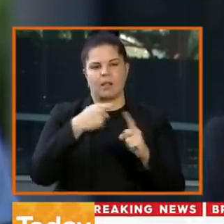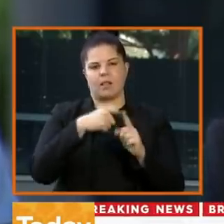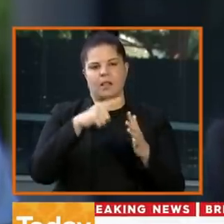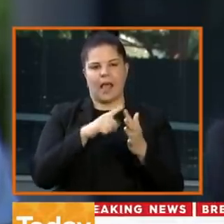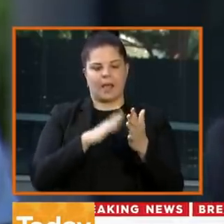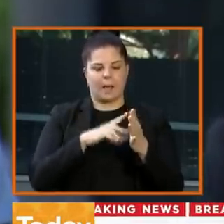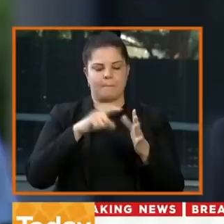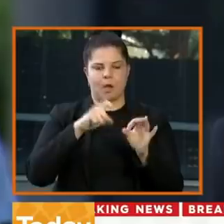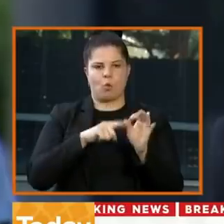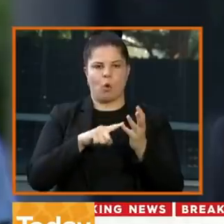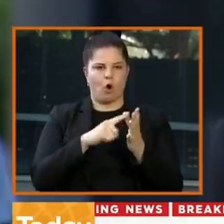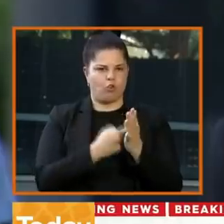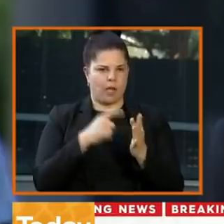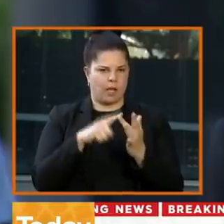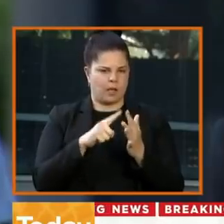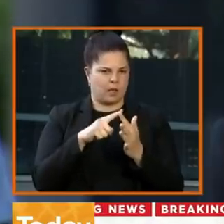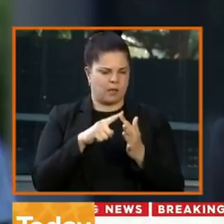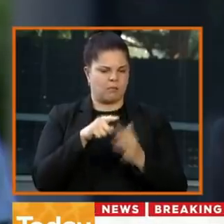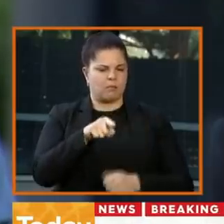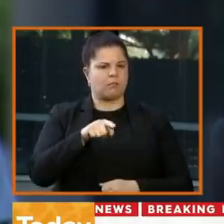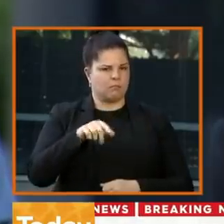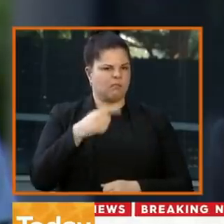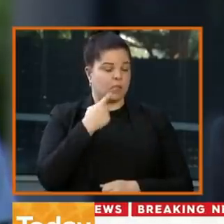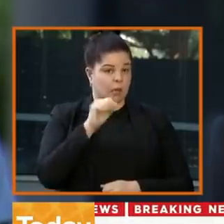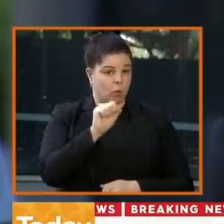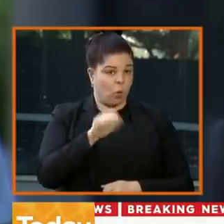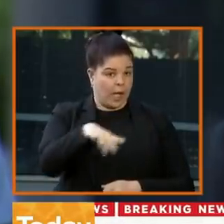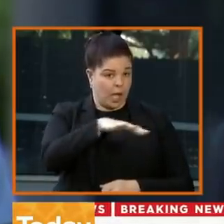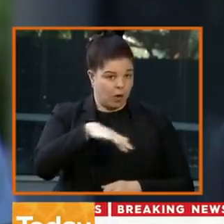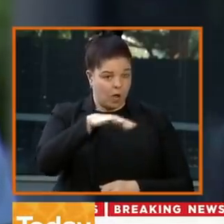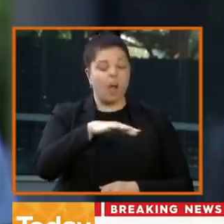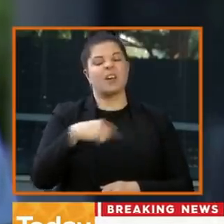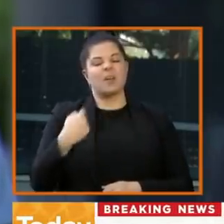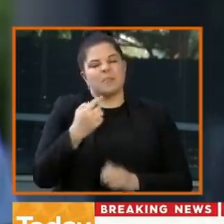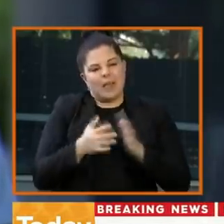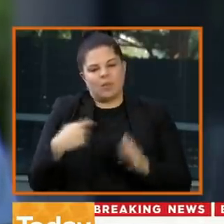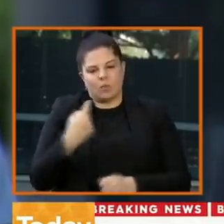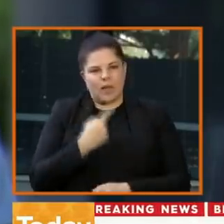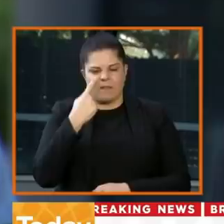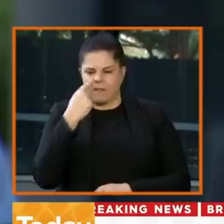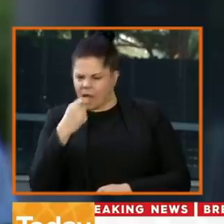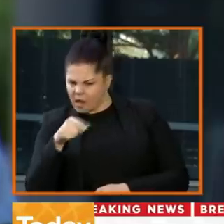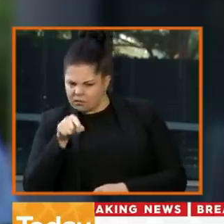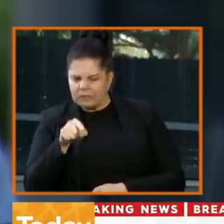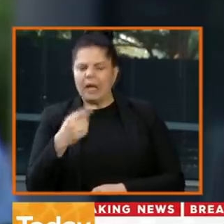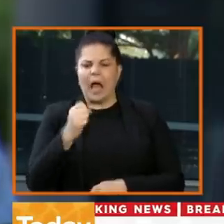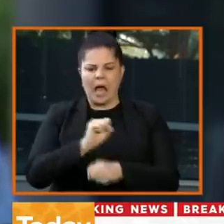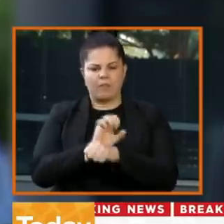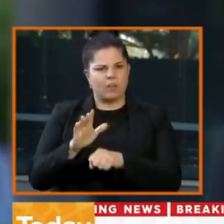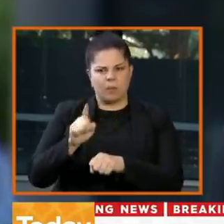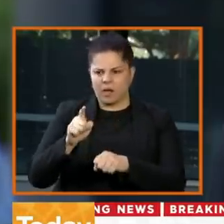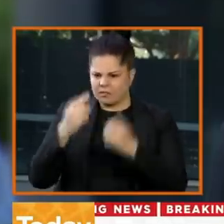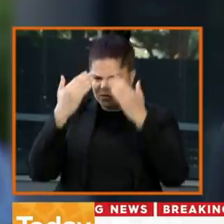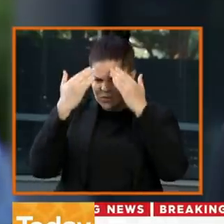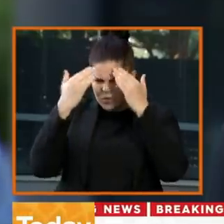have identified cases of COVID-19 where there aren't clear links to clusters, and